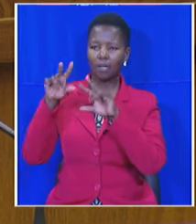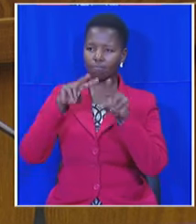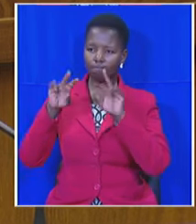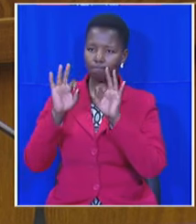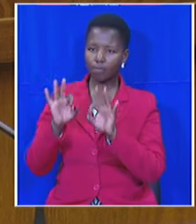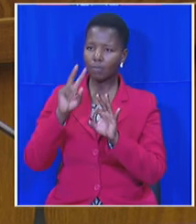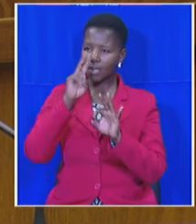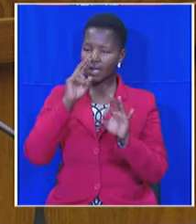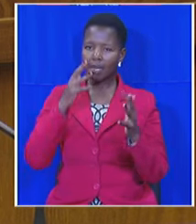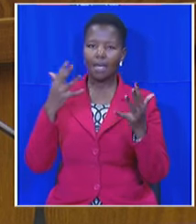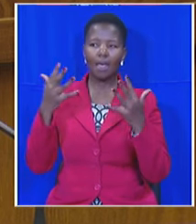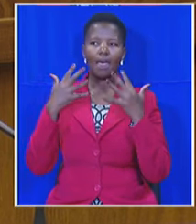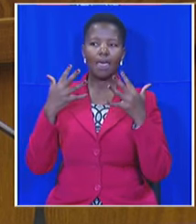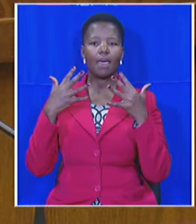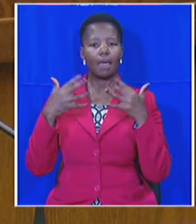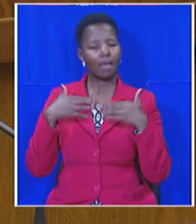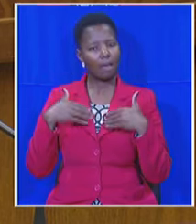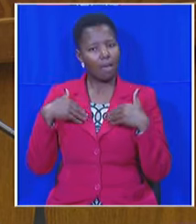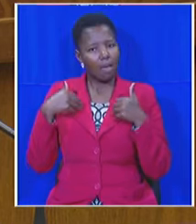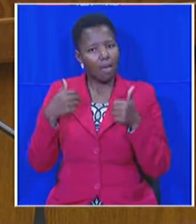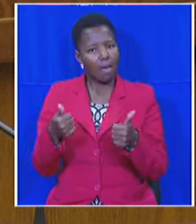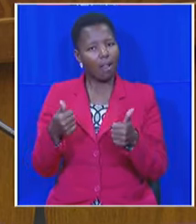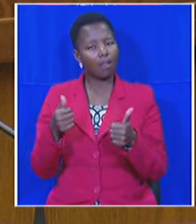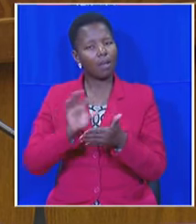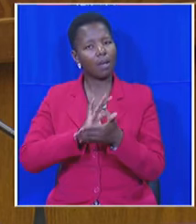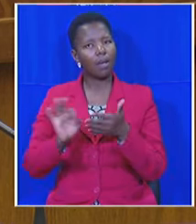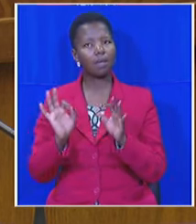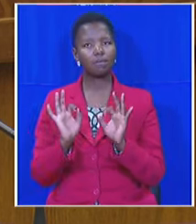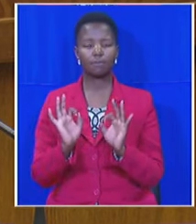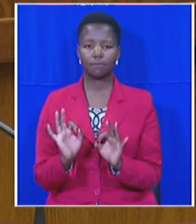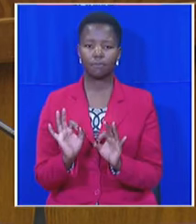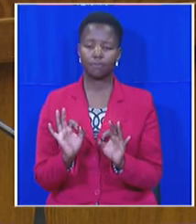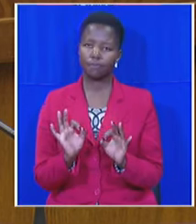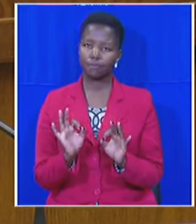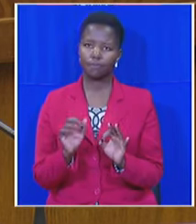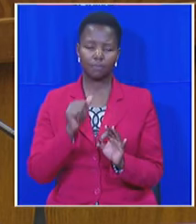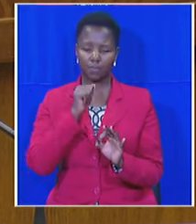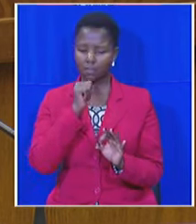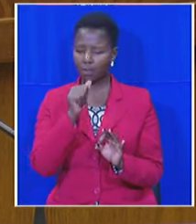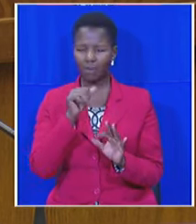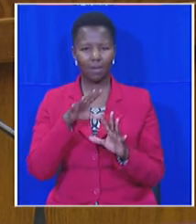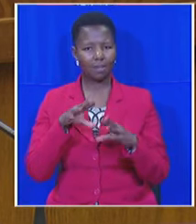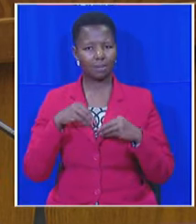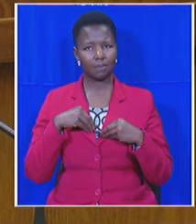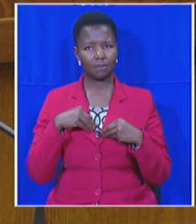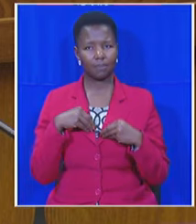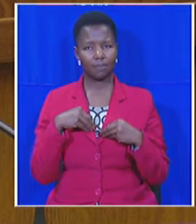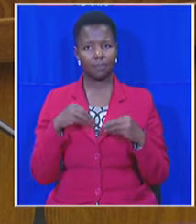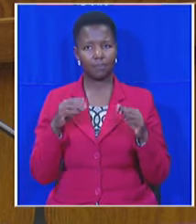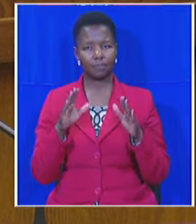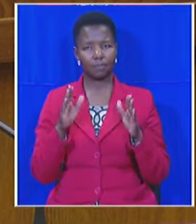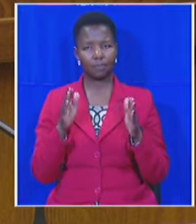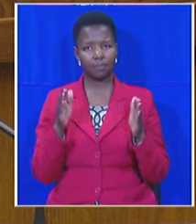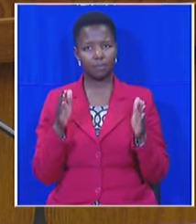air and healthier communities. Dit is onaanvaarbaar dat die pragtige klein dorpie van Hartbeespoort in